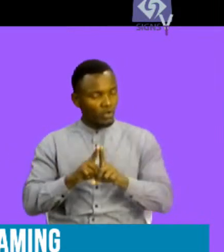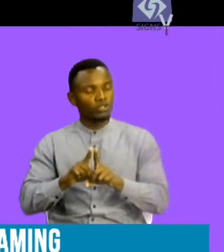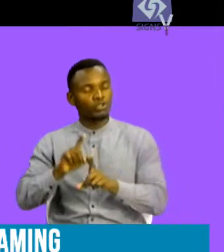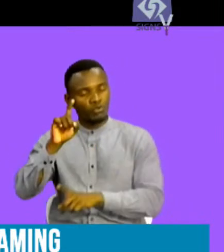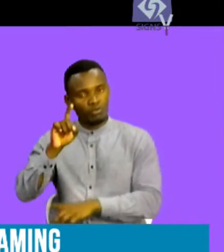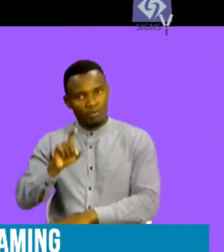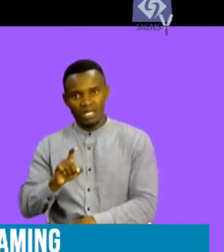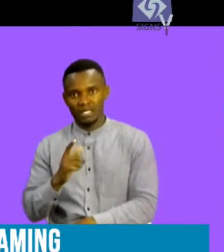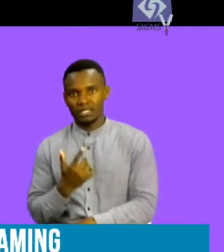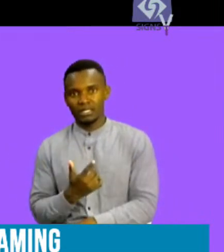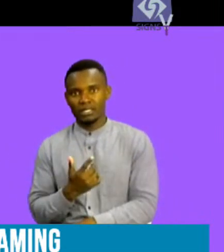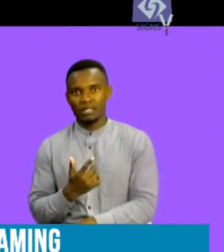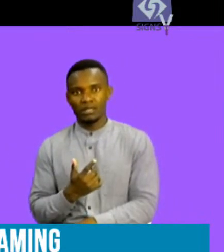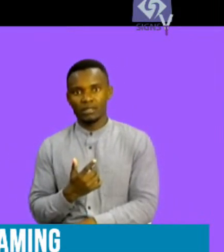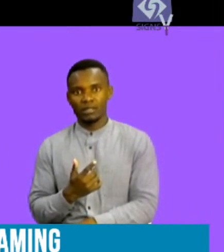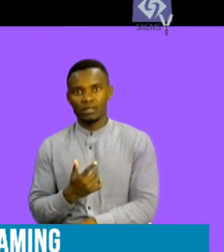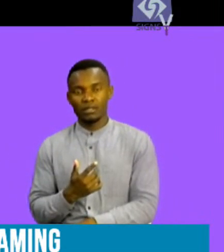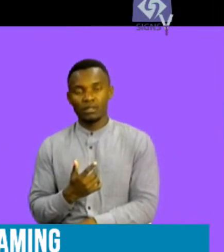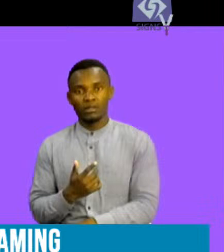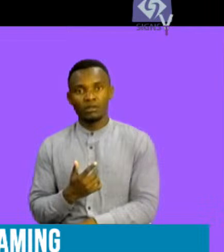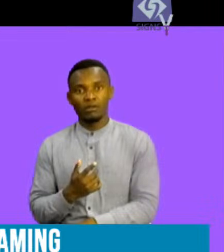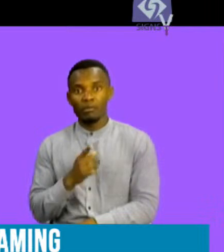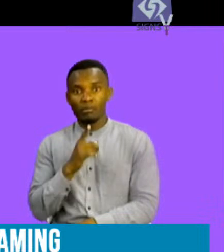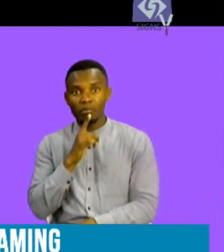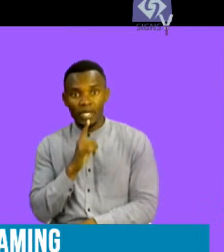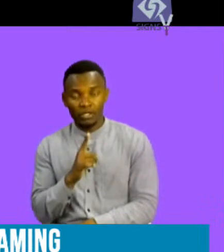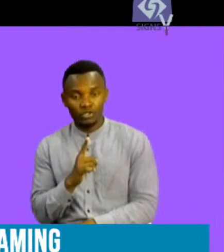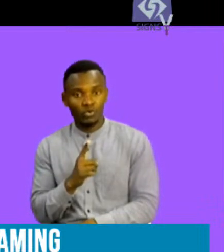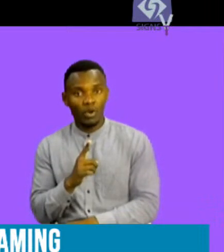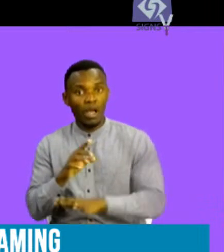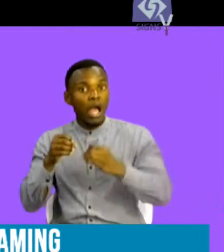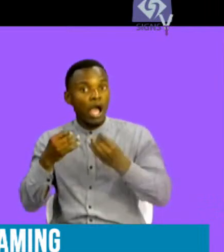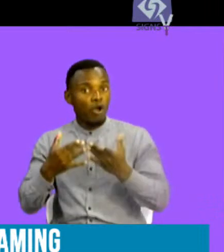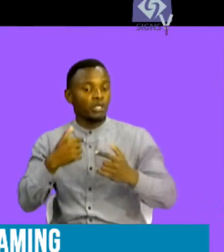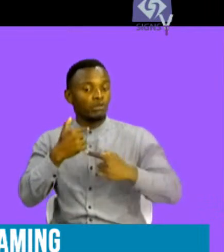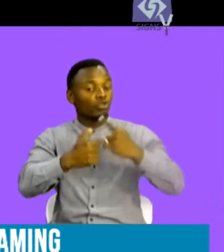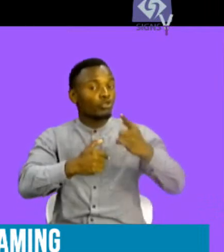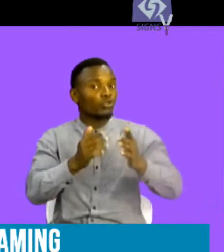is the retention strategy in schools, because again,